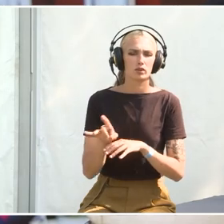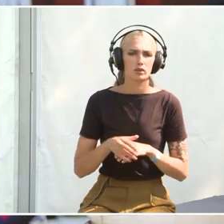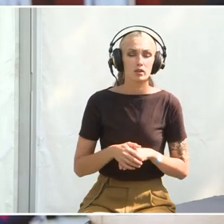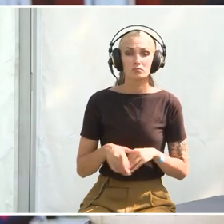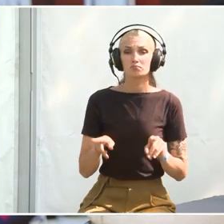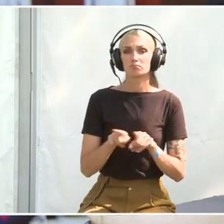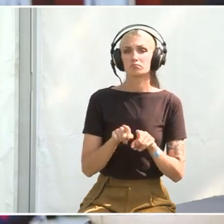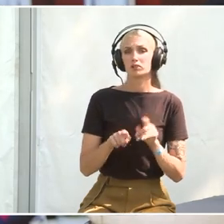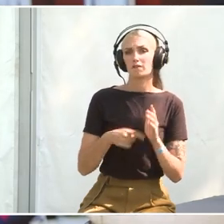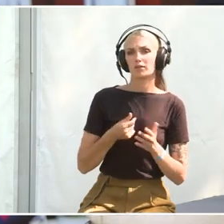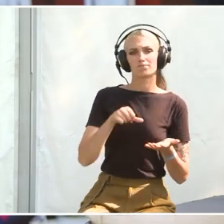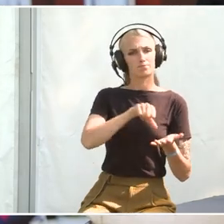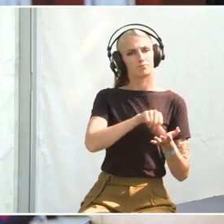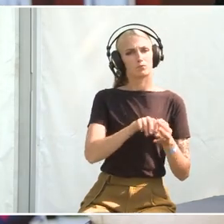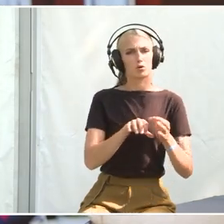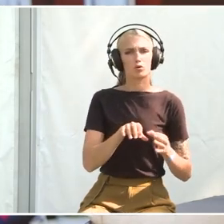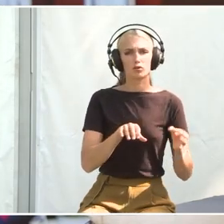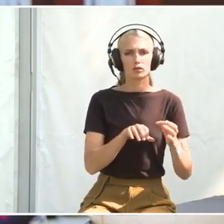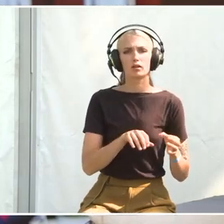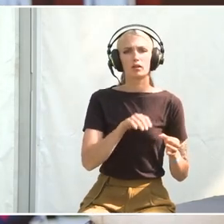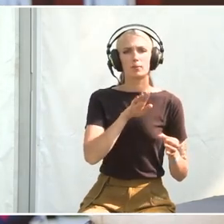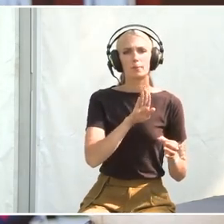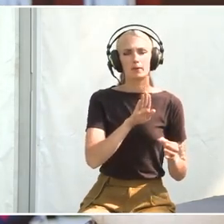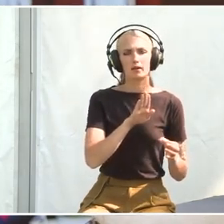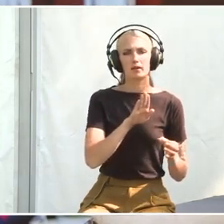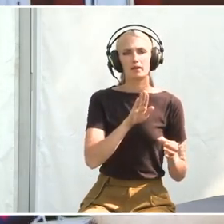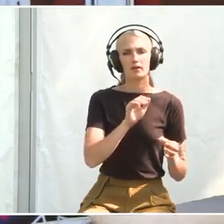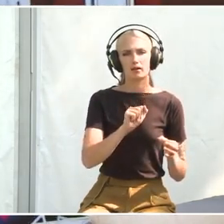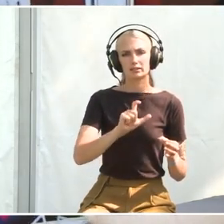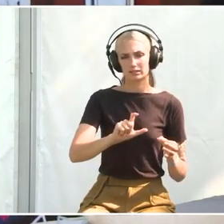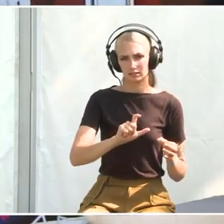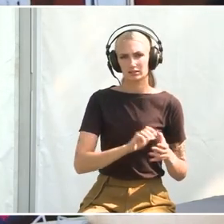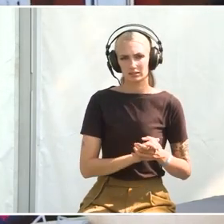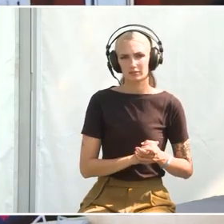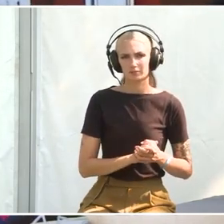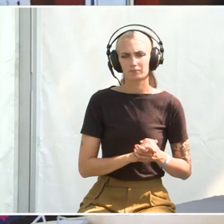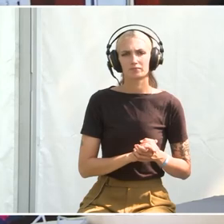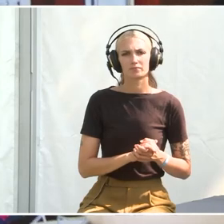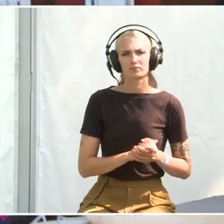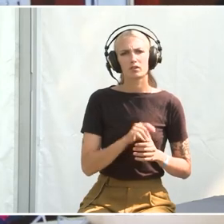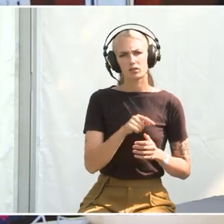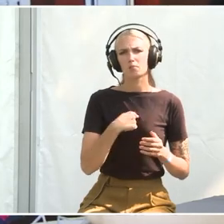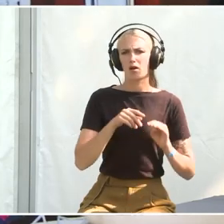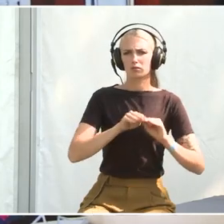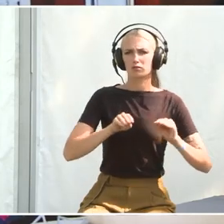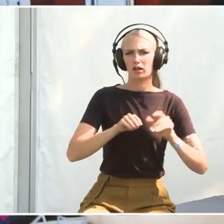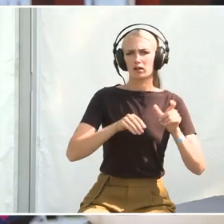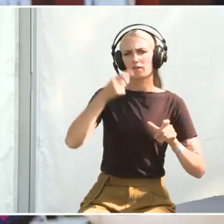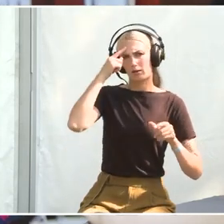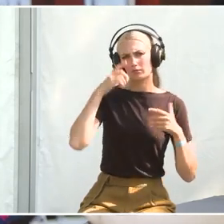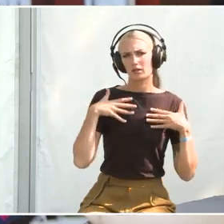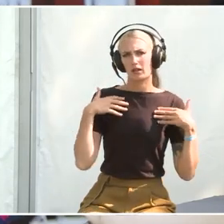Also, I represent an organization called PASI, as you can see on my logo, where I work more as a trainer in mental health